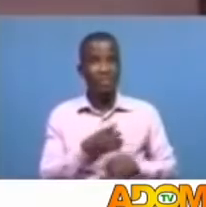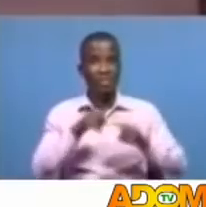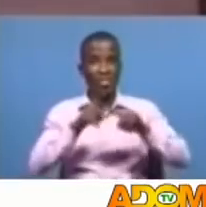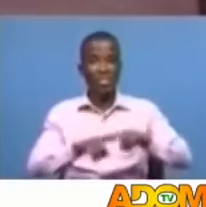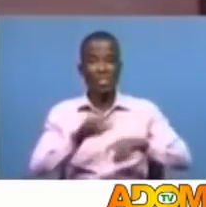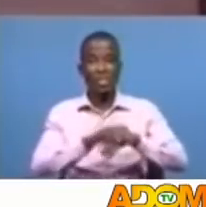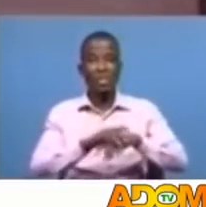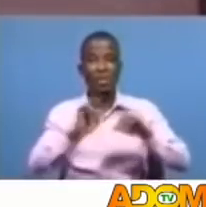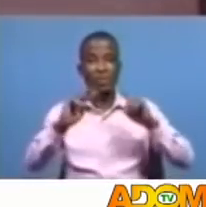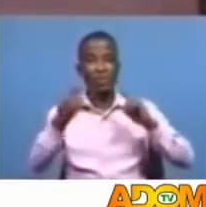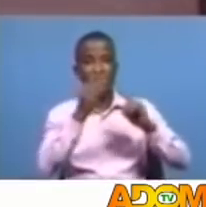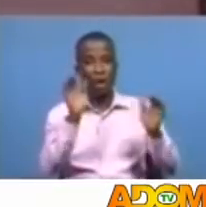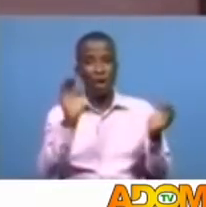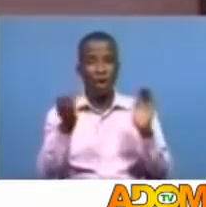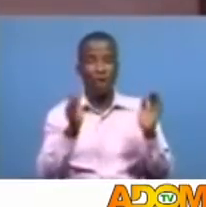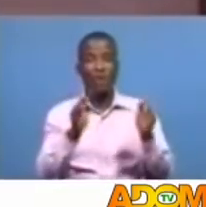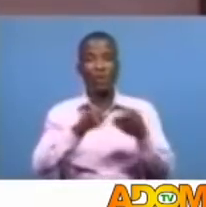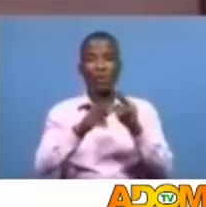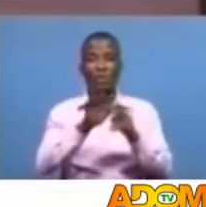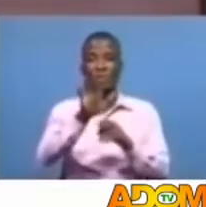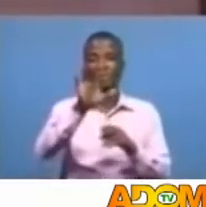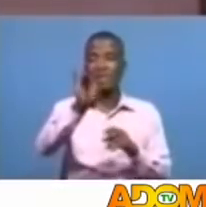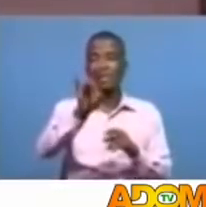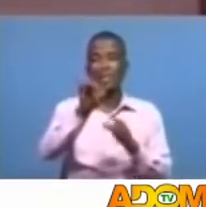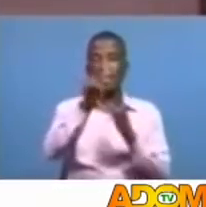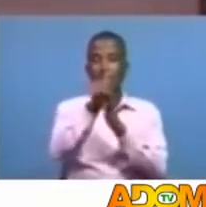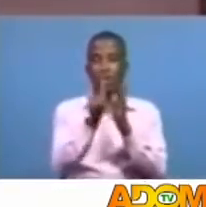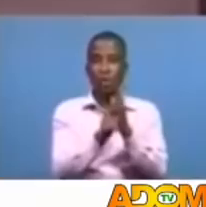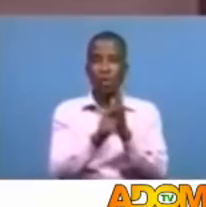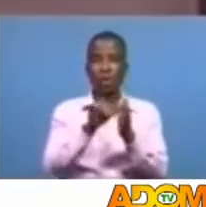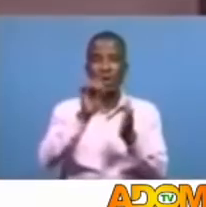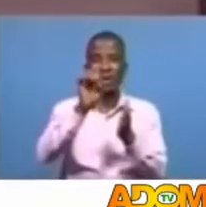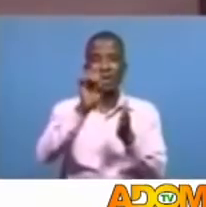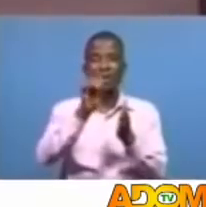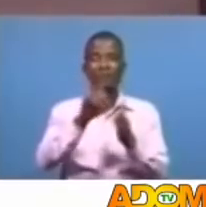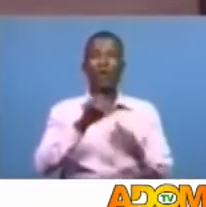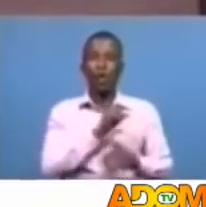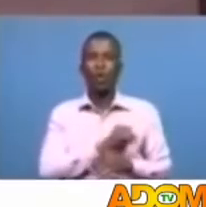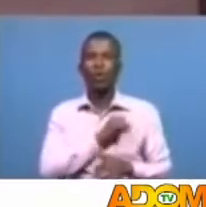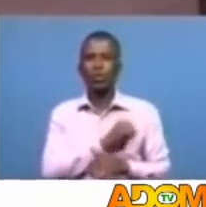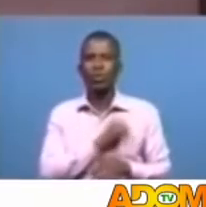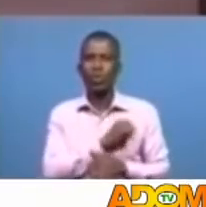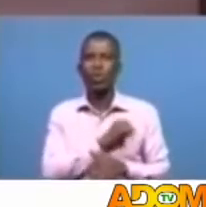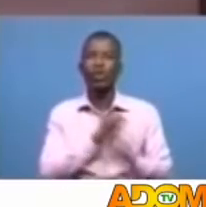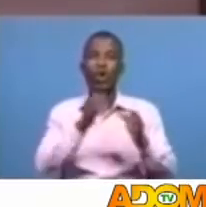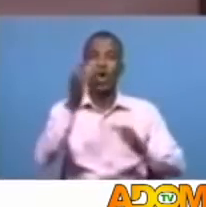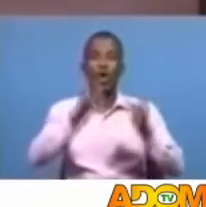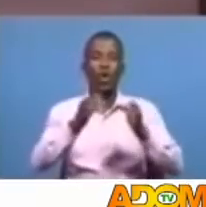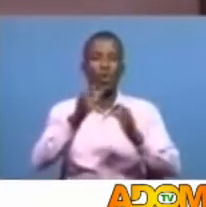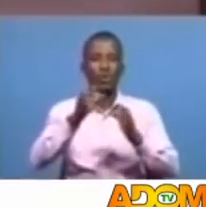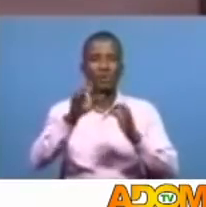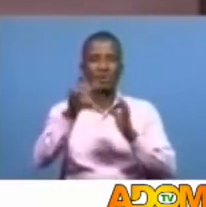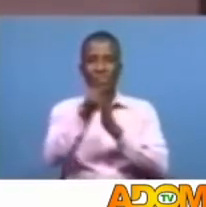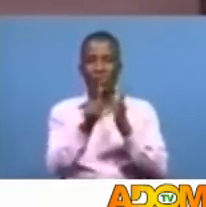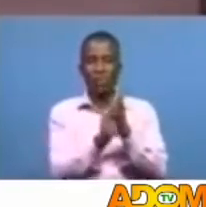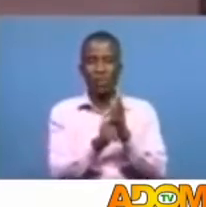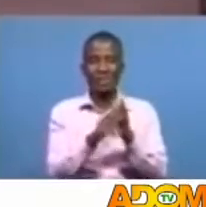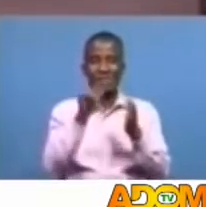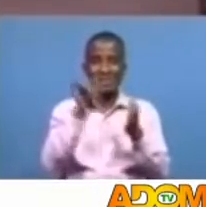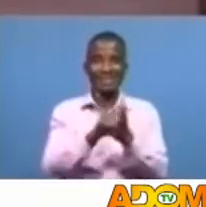Section 58 of the Evidence Act, of the Courts Act, in this